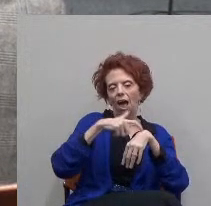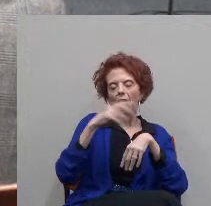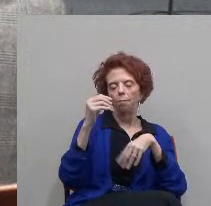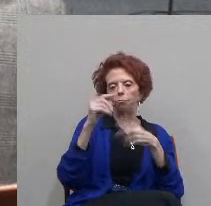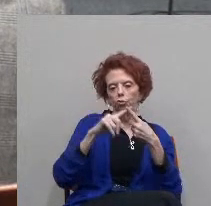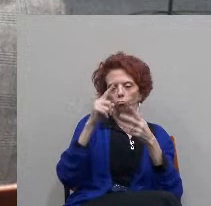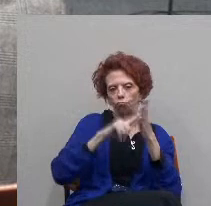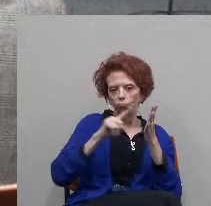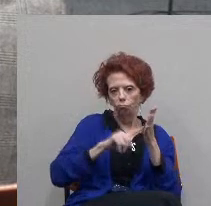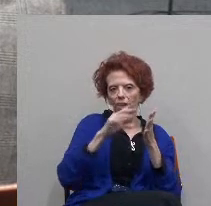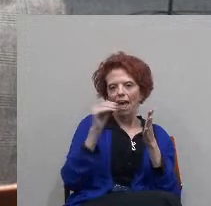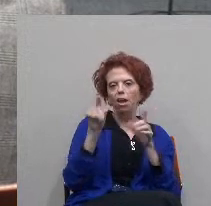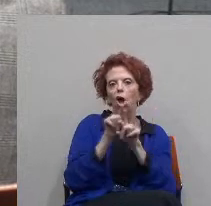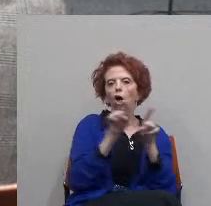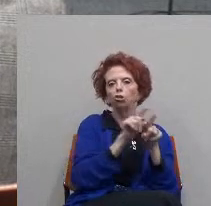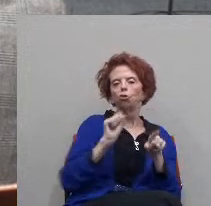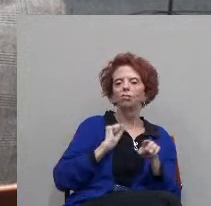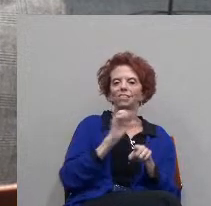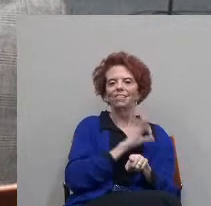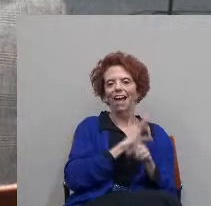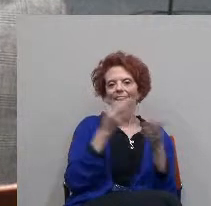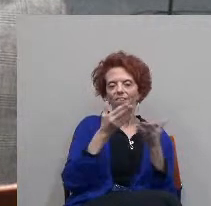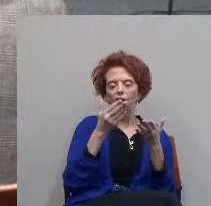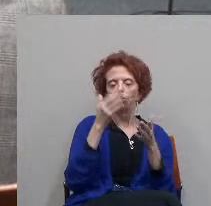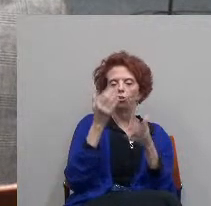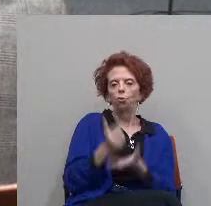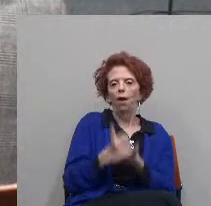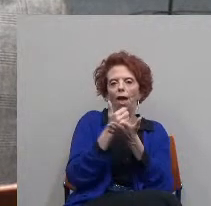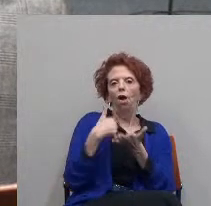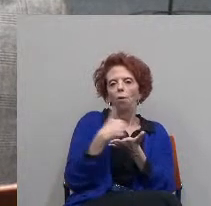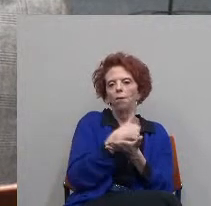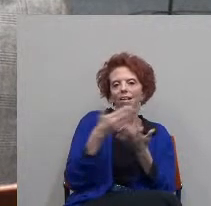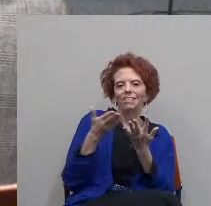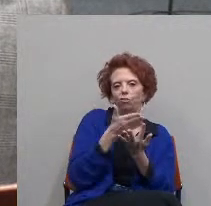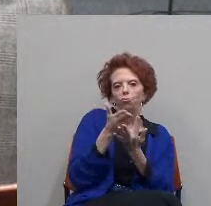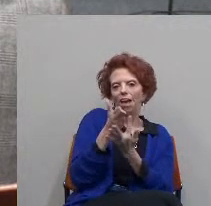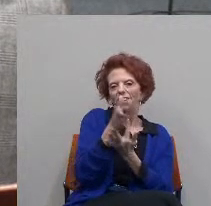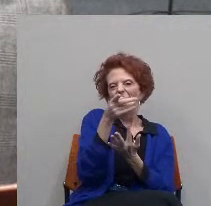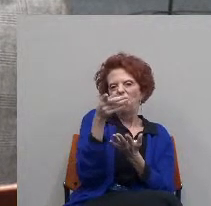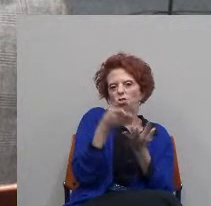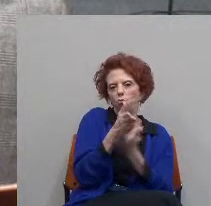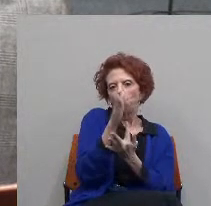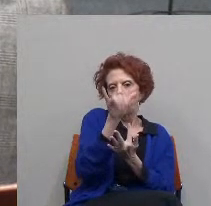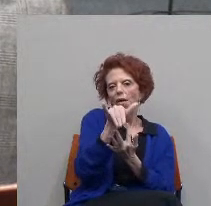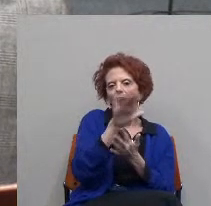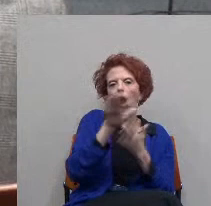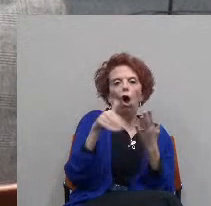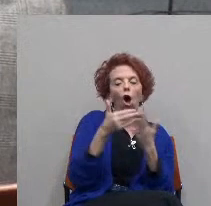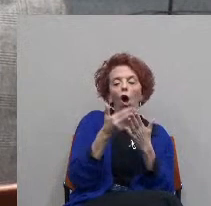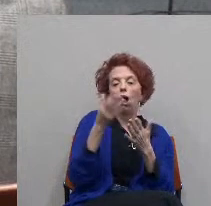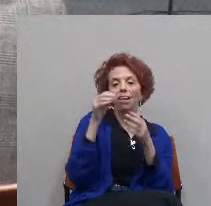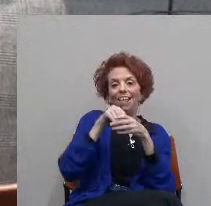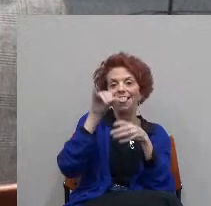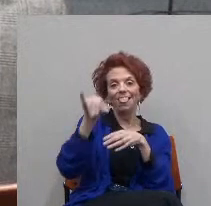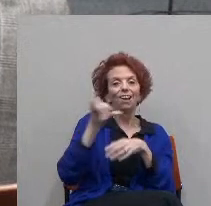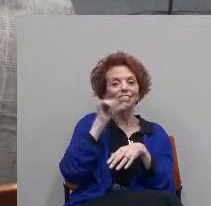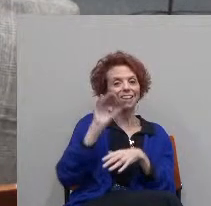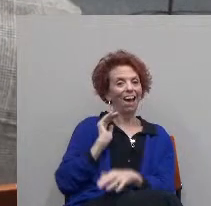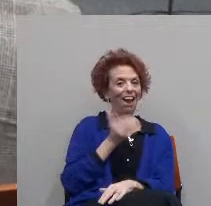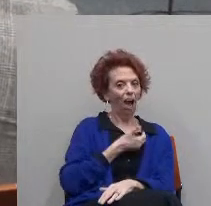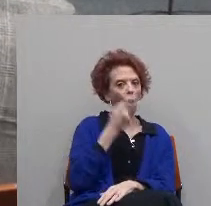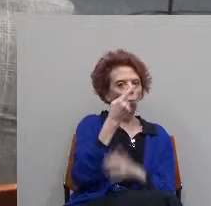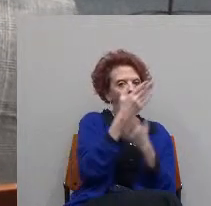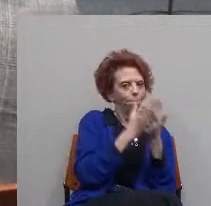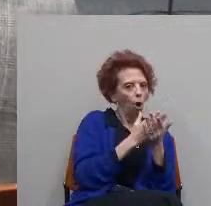and I'm happy to do that. We also have staff here who can help us navigate through that. And everything in there is not ours. So there is